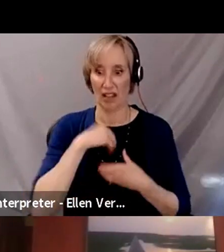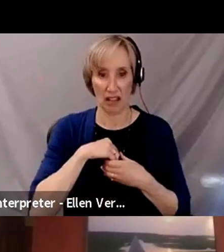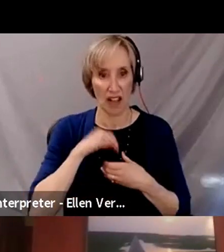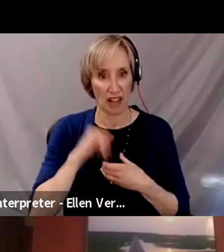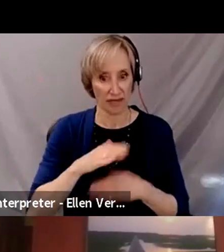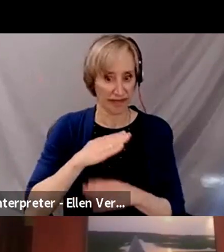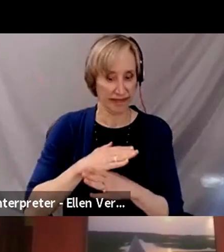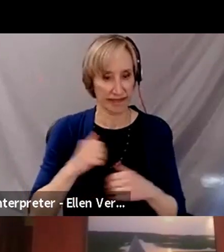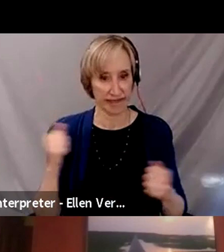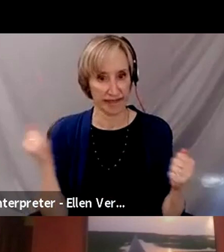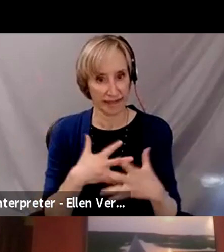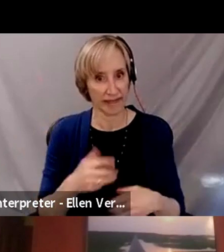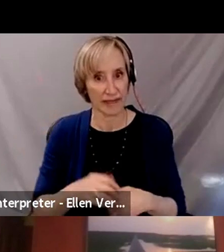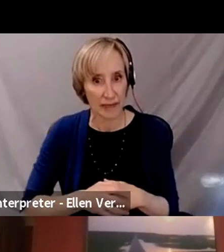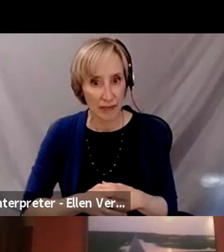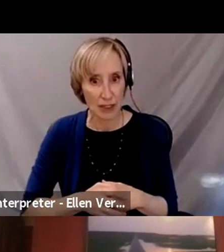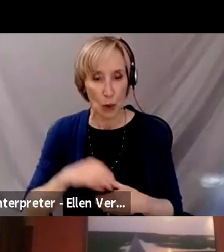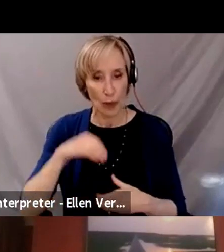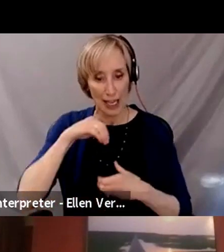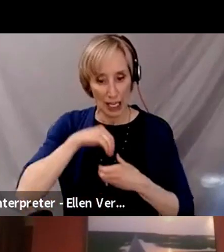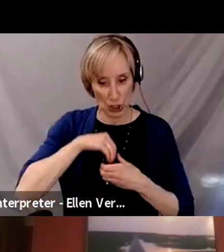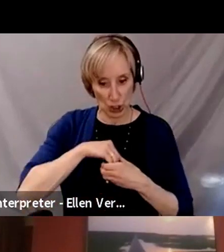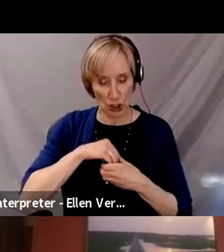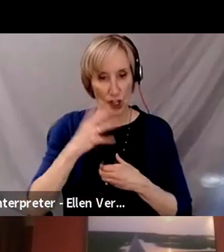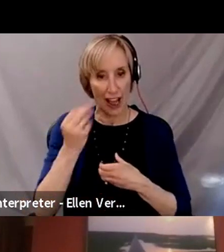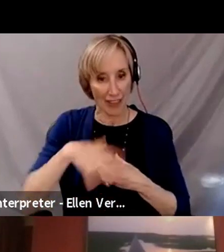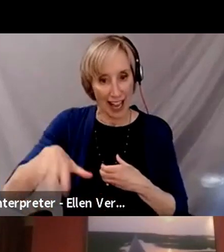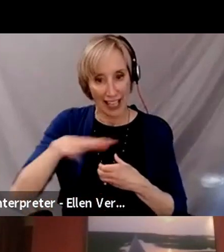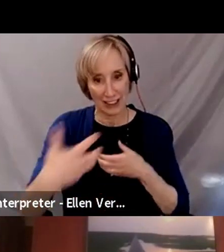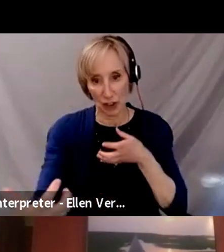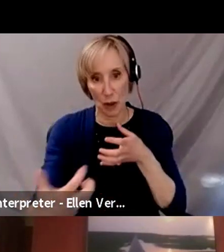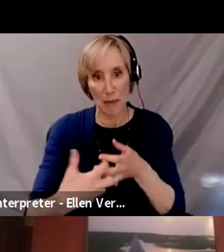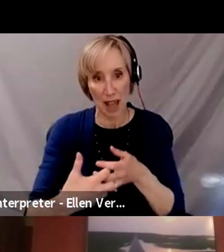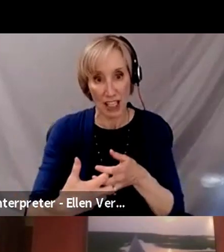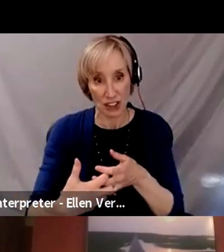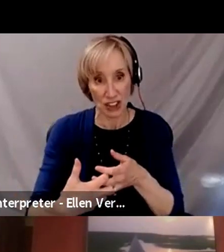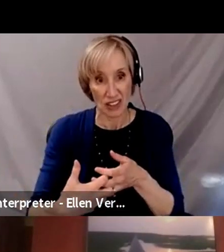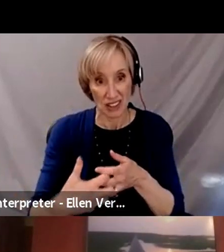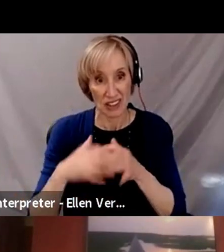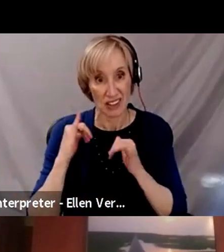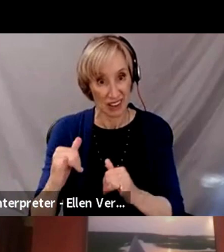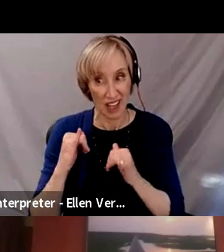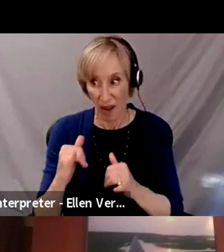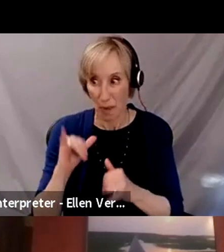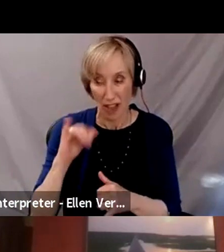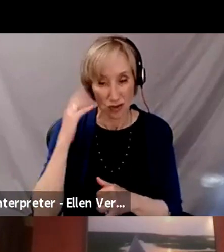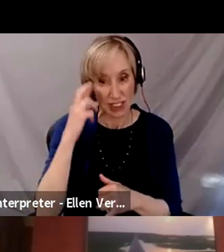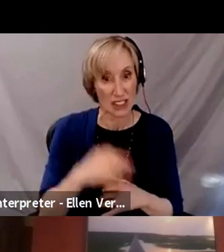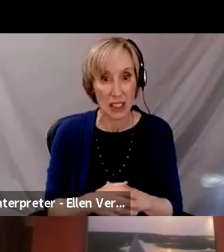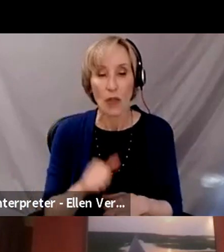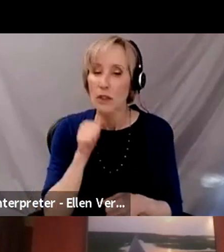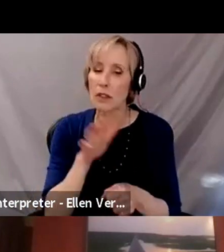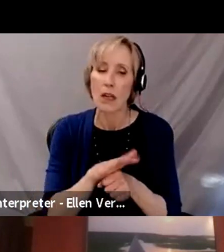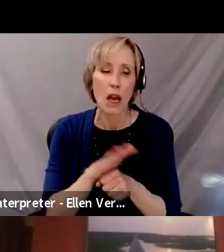barrier. And just as in terms of like external barriers, there just simply aren't enough therapists or other